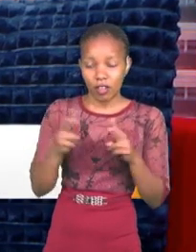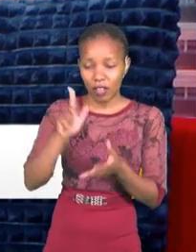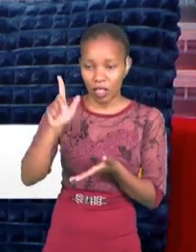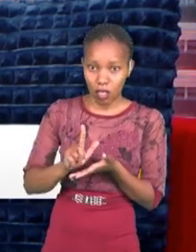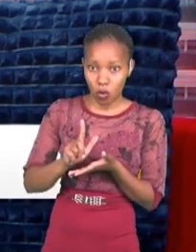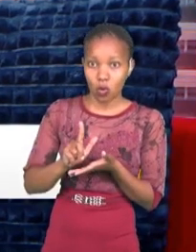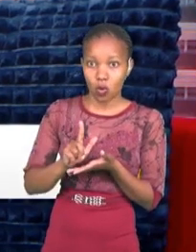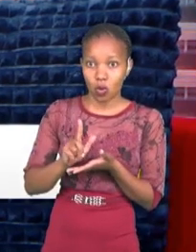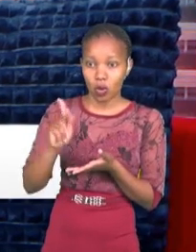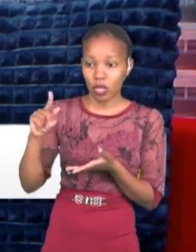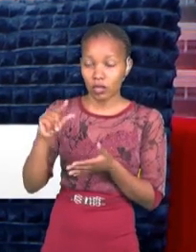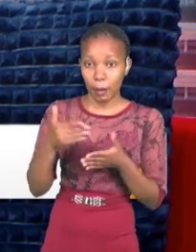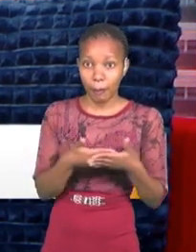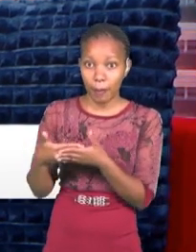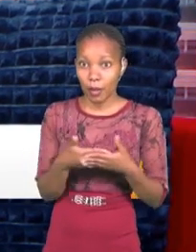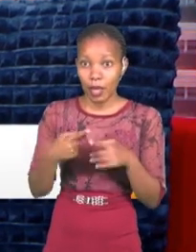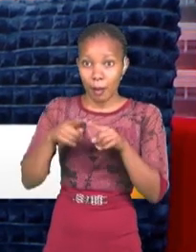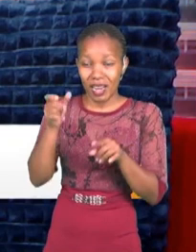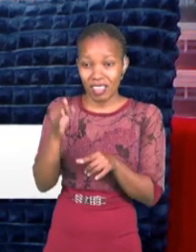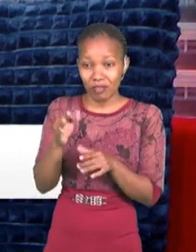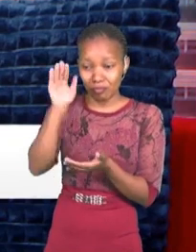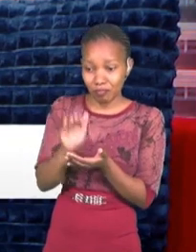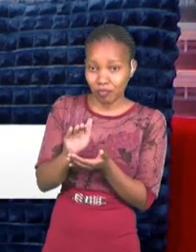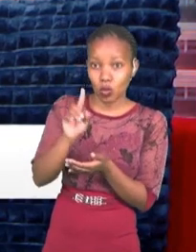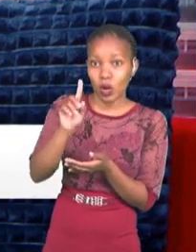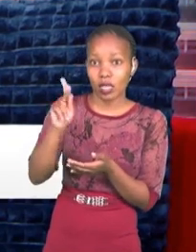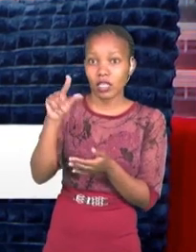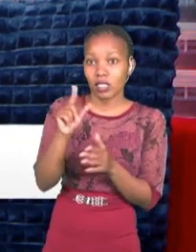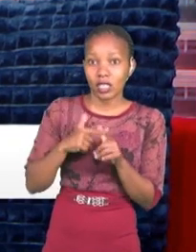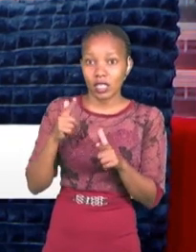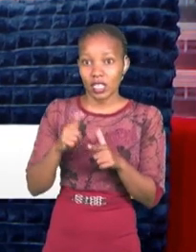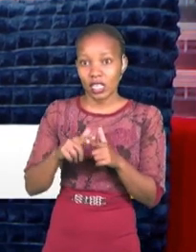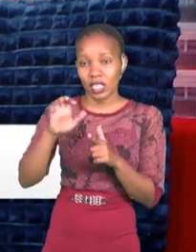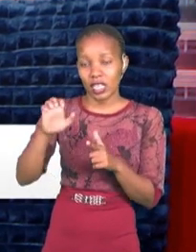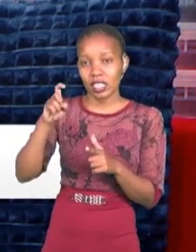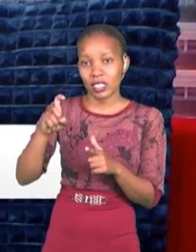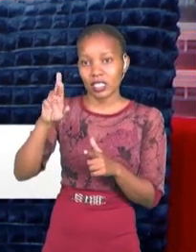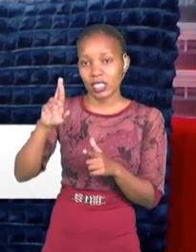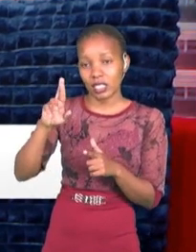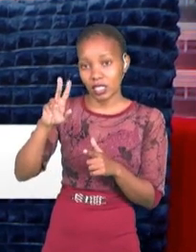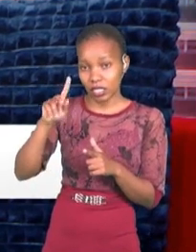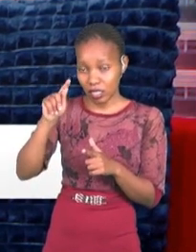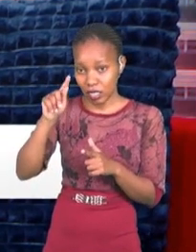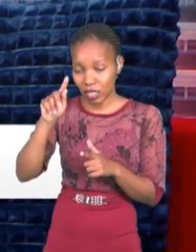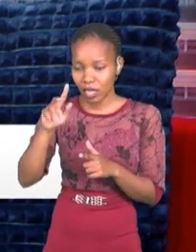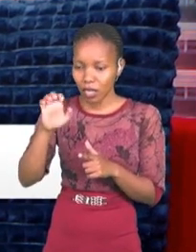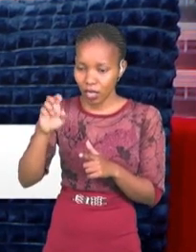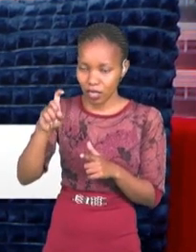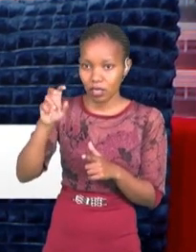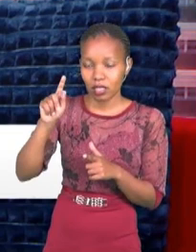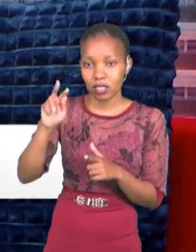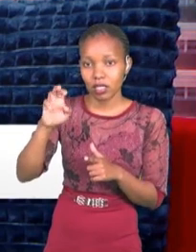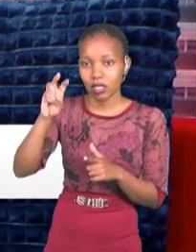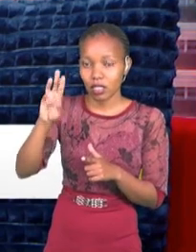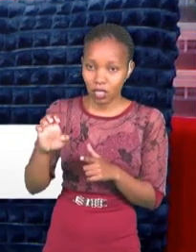weight babies. But if birth weight is less than 1 kg, it is called extremely low birth weight babies. And the